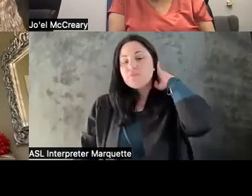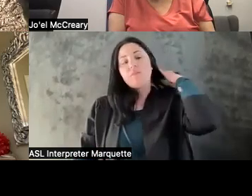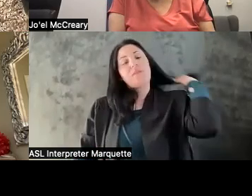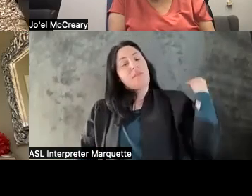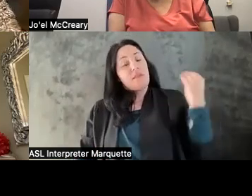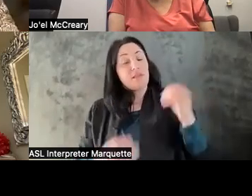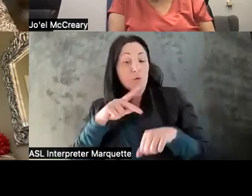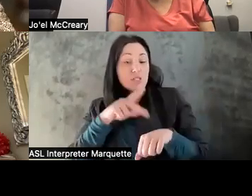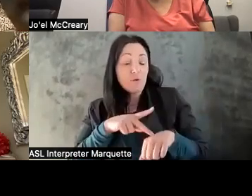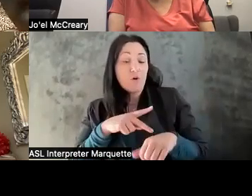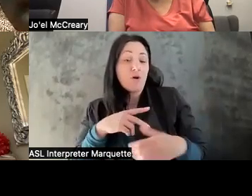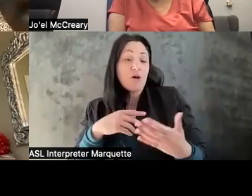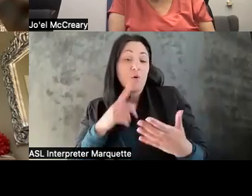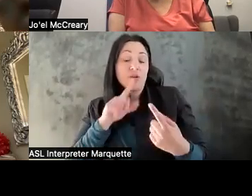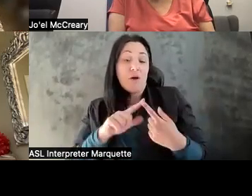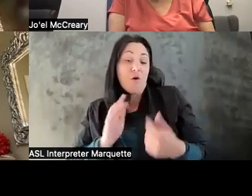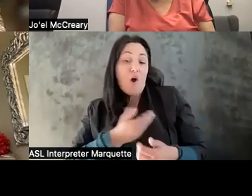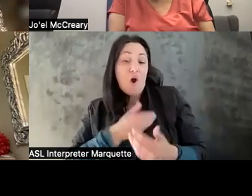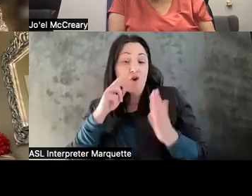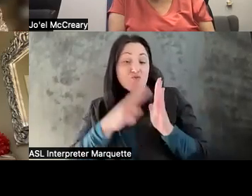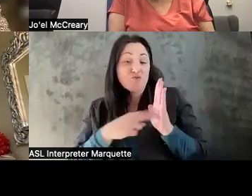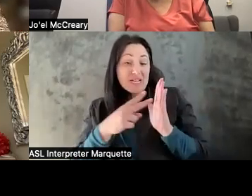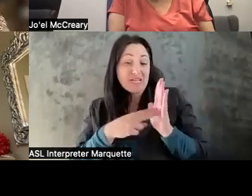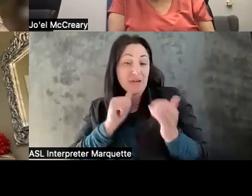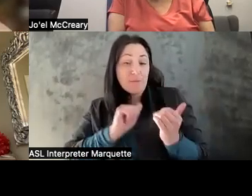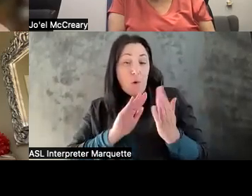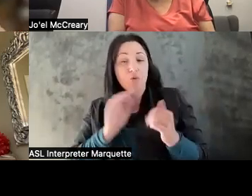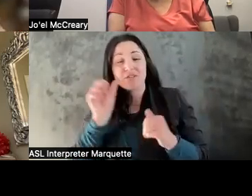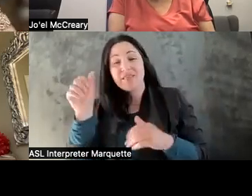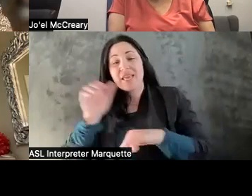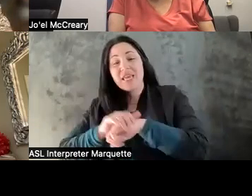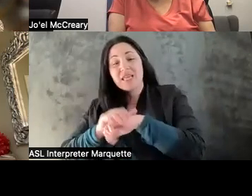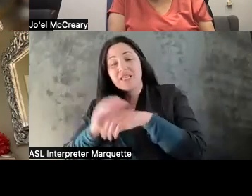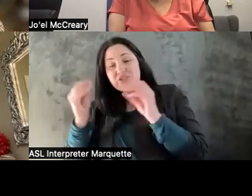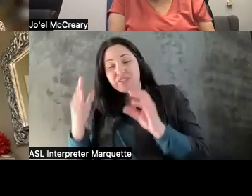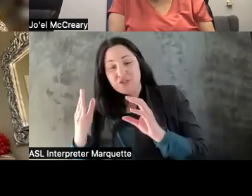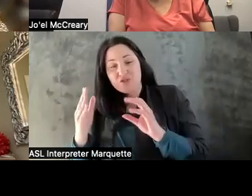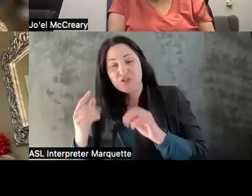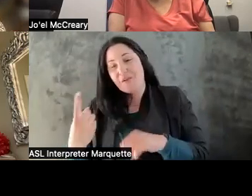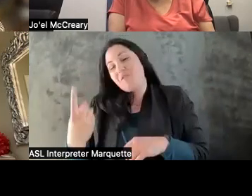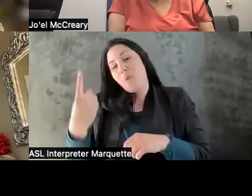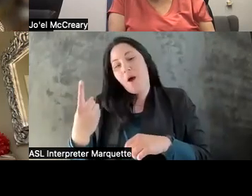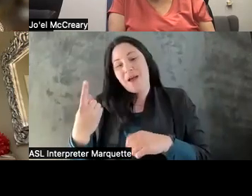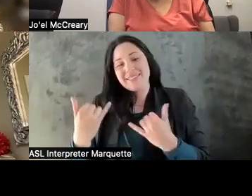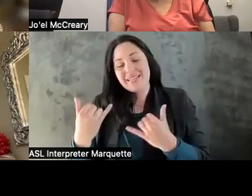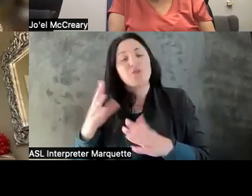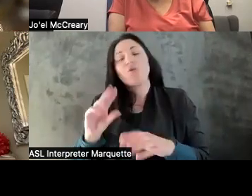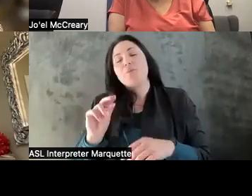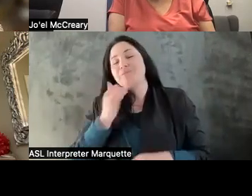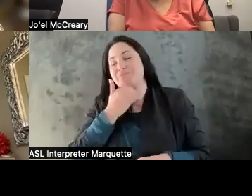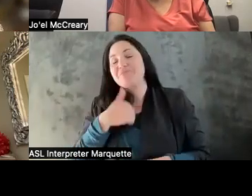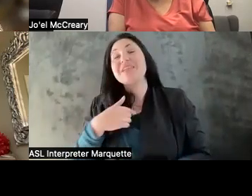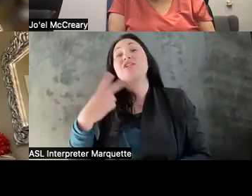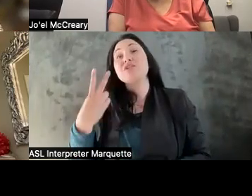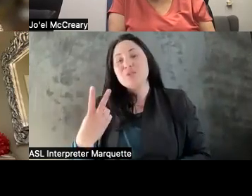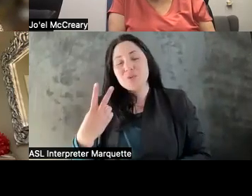We can talk about our reading approach. I can let the English teachers talk about, we have one today, sorry, nope, two. English